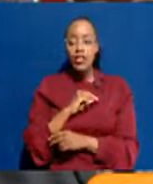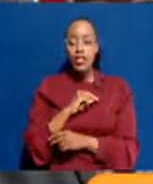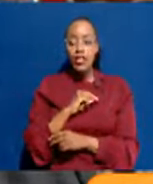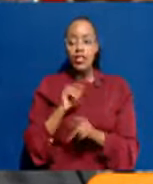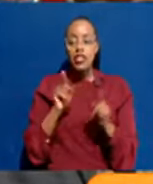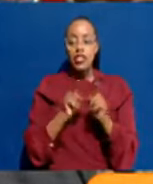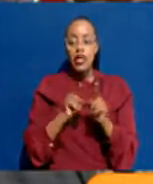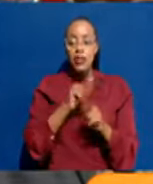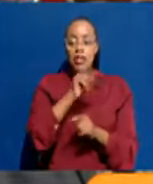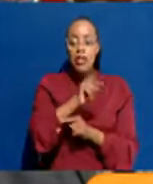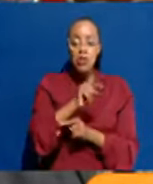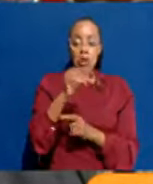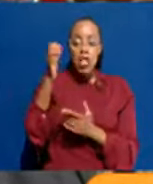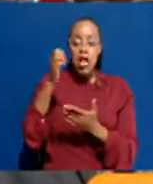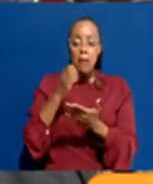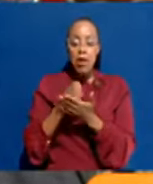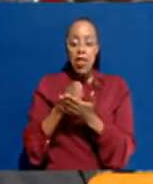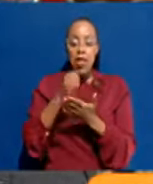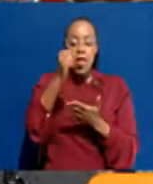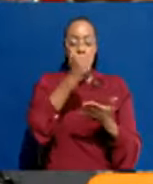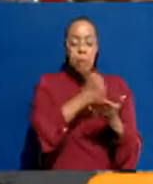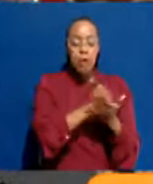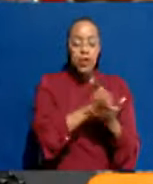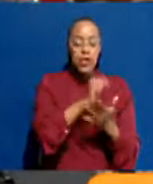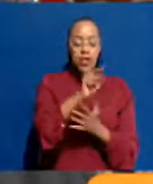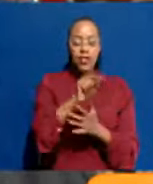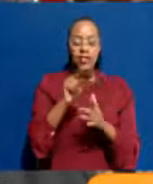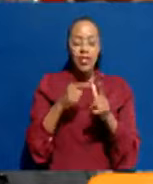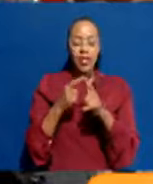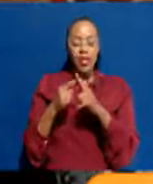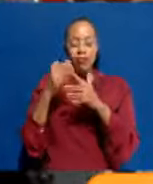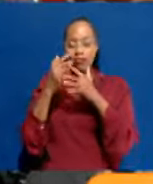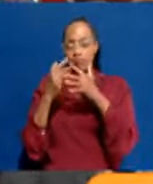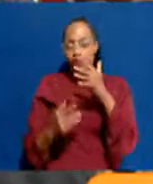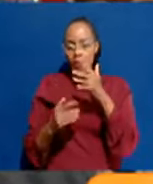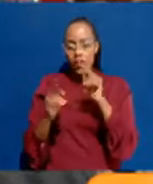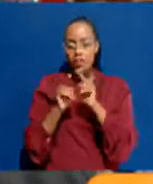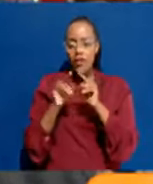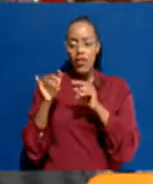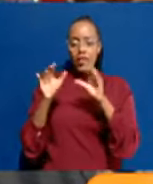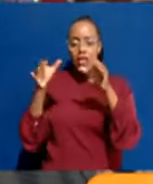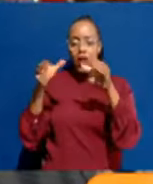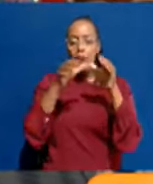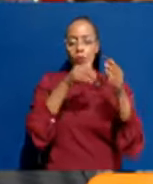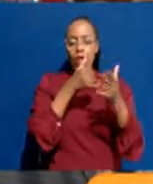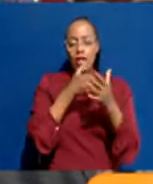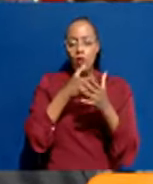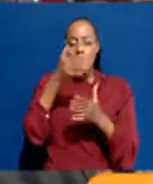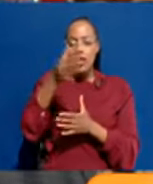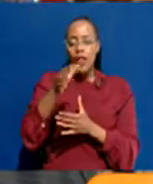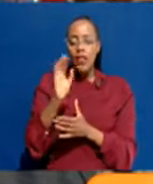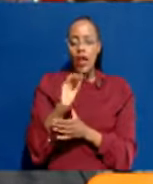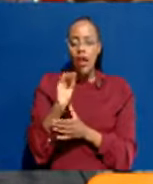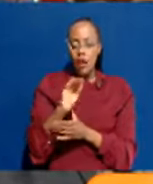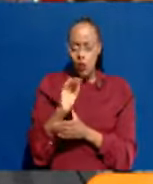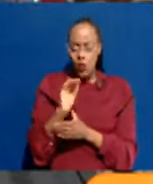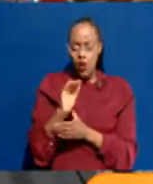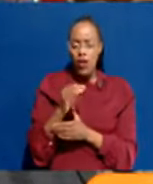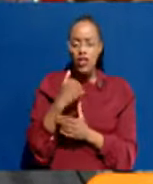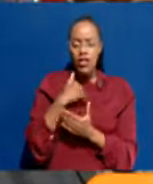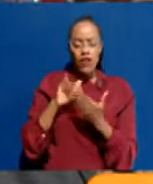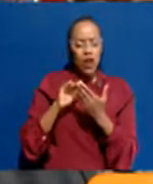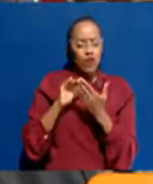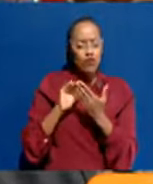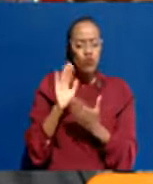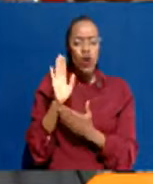So and so has been appointed, and so this part has not been considered. There were small